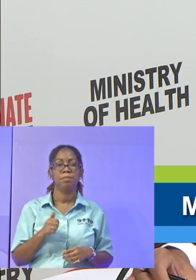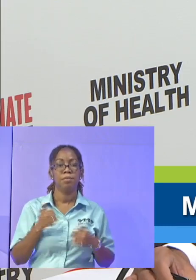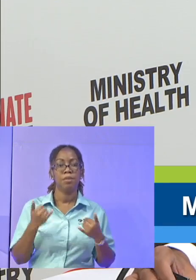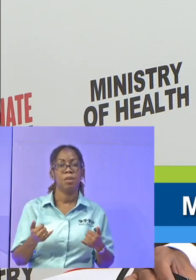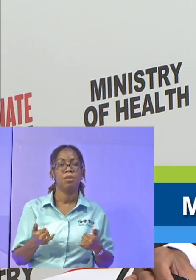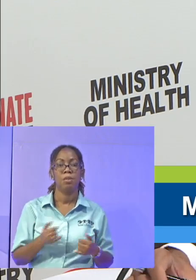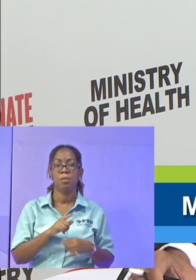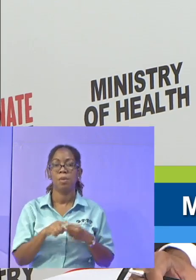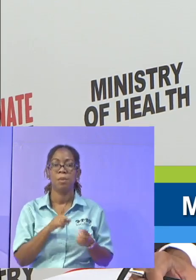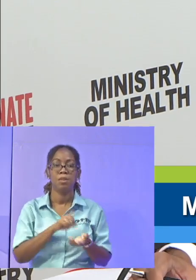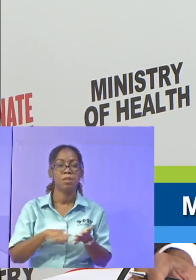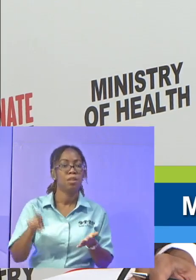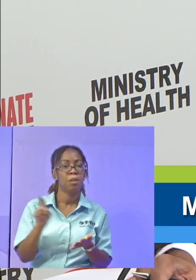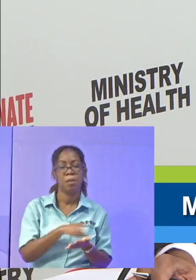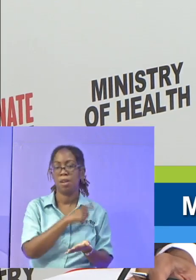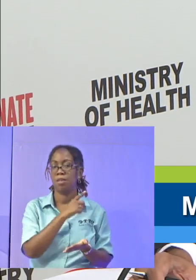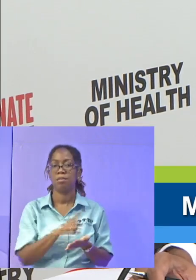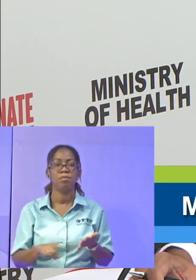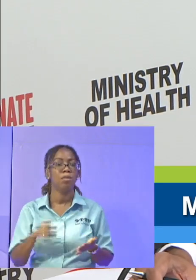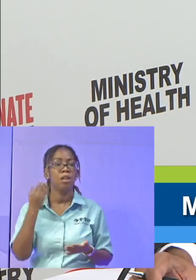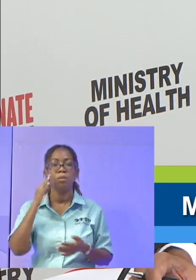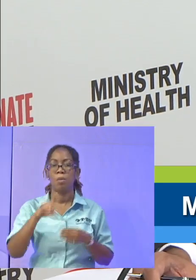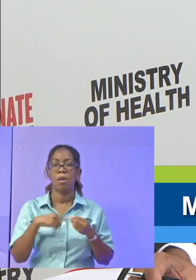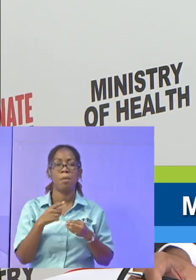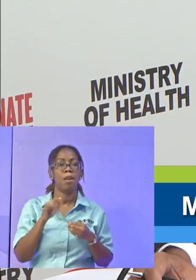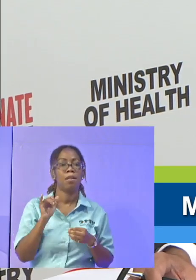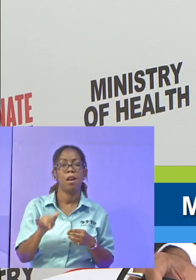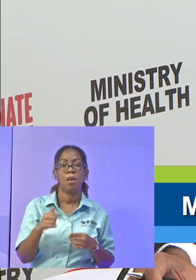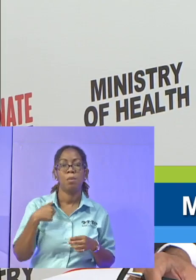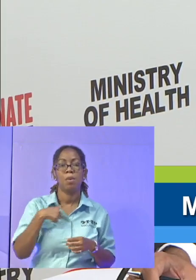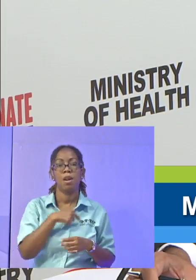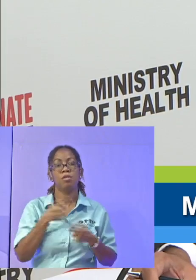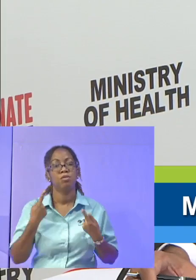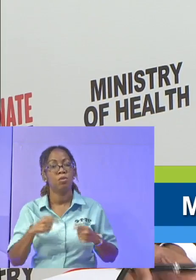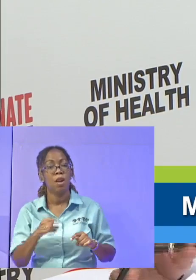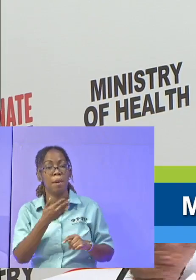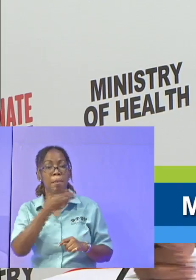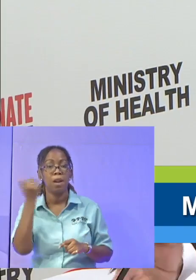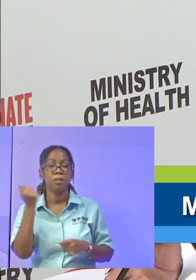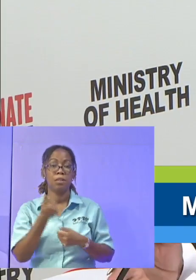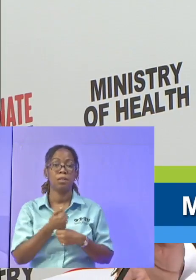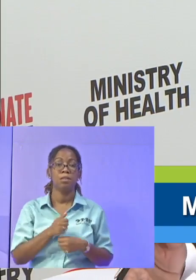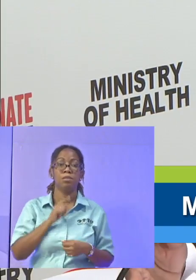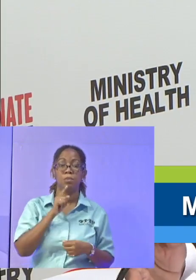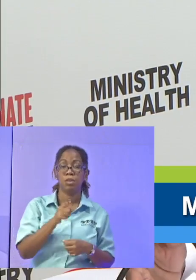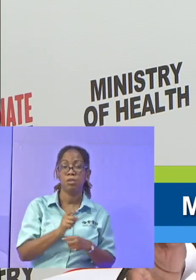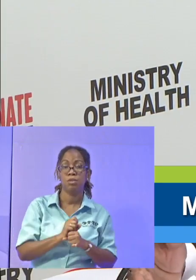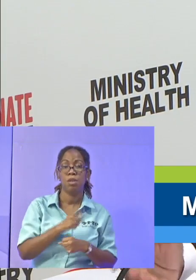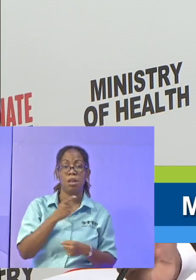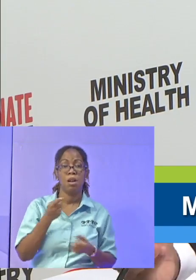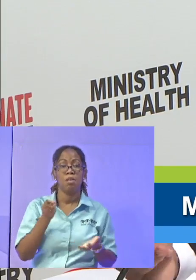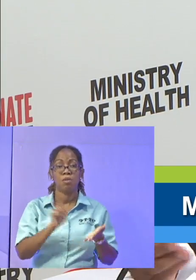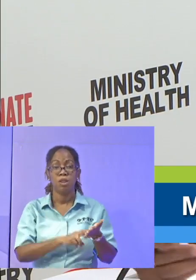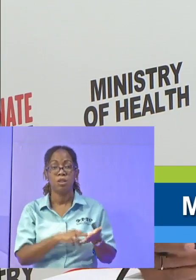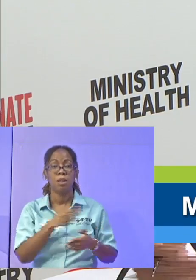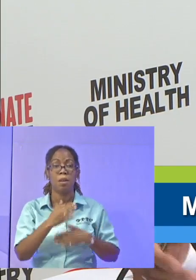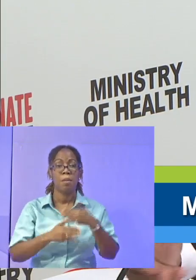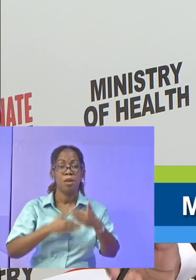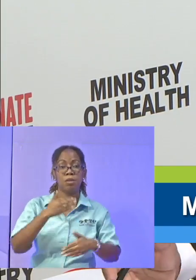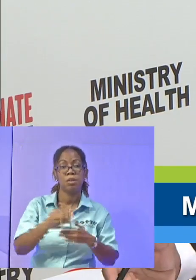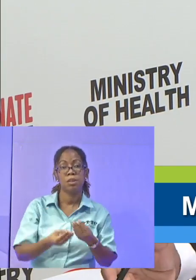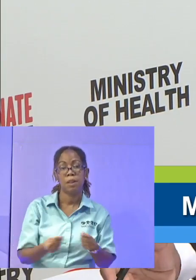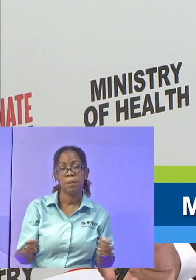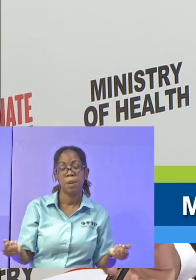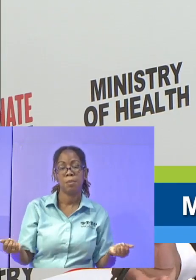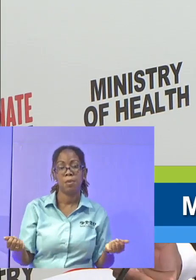discrimination and that sort of thing. We have been trying our best to make sure that the registration process is as smooth as possible. We have met